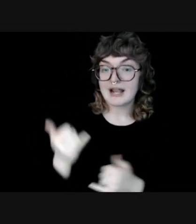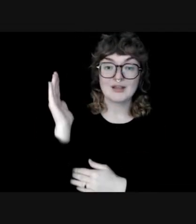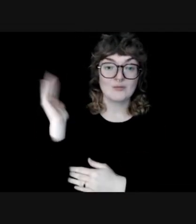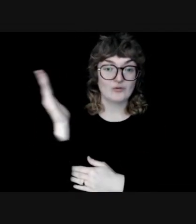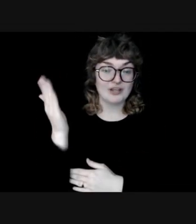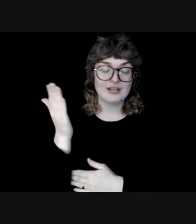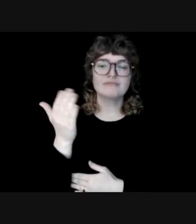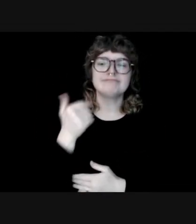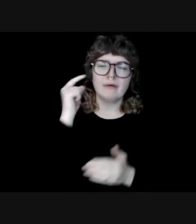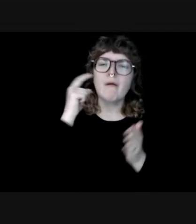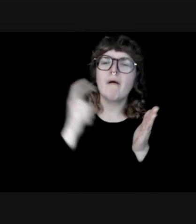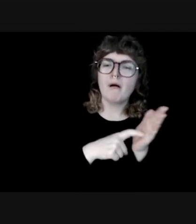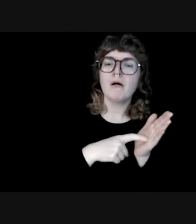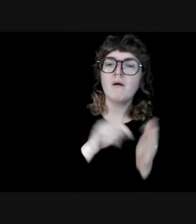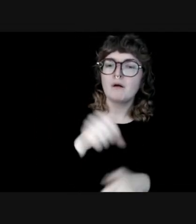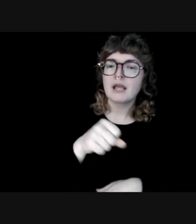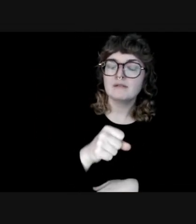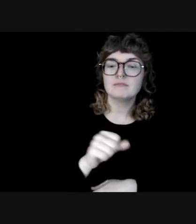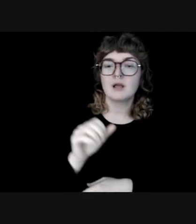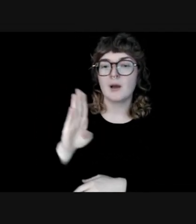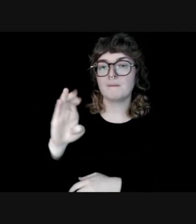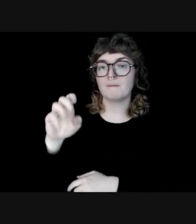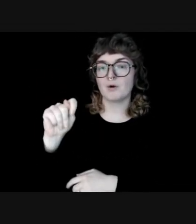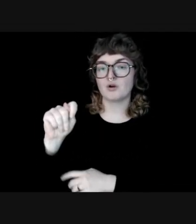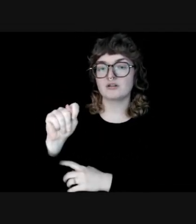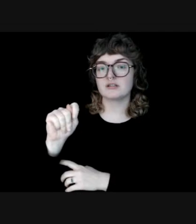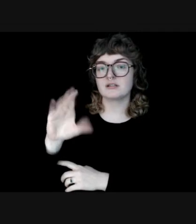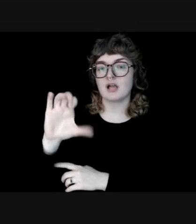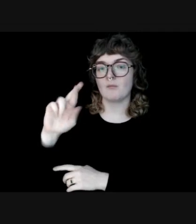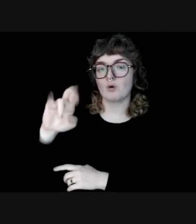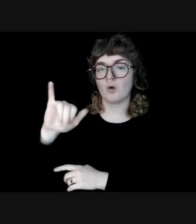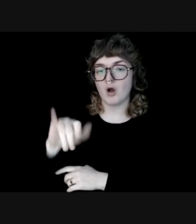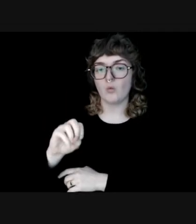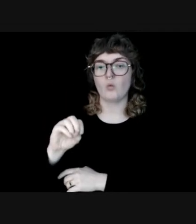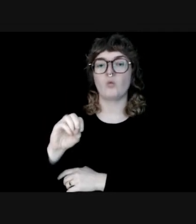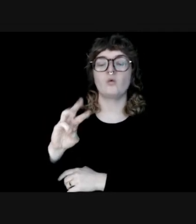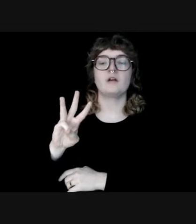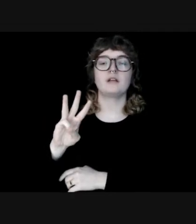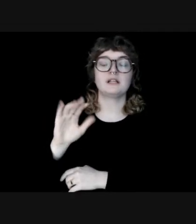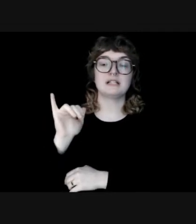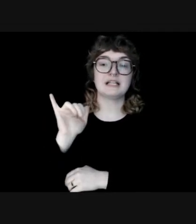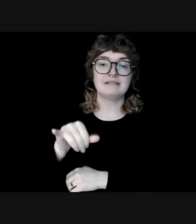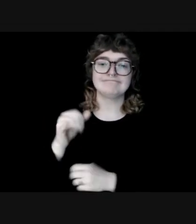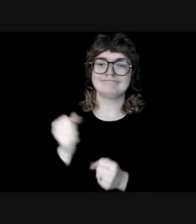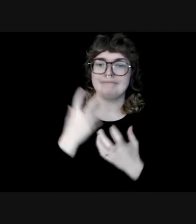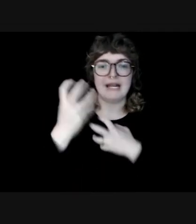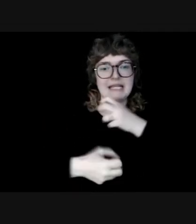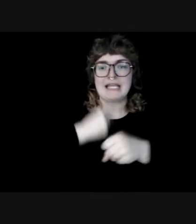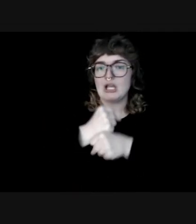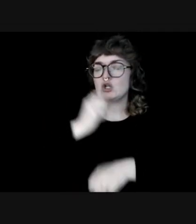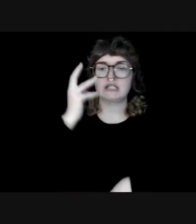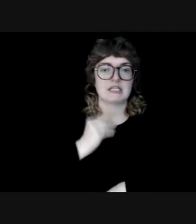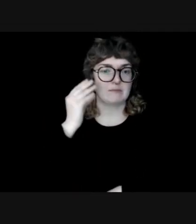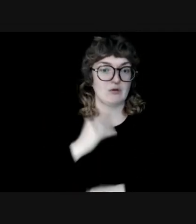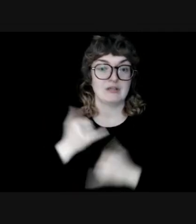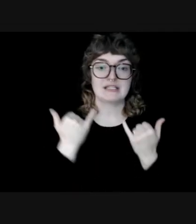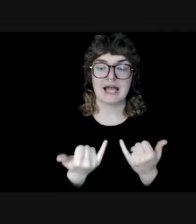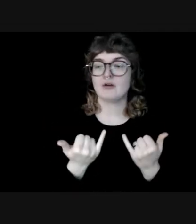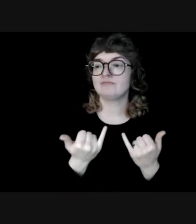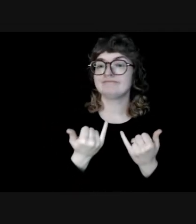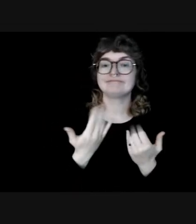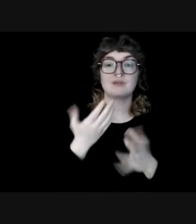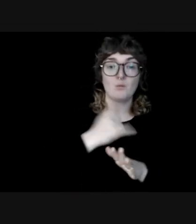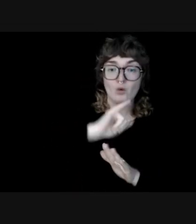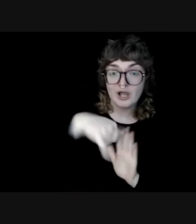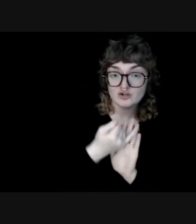to you. Bert Cumero has been a part of the Maryland history world for many years. And today he will tell us about his latest endeavor, the Maryland